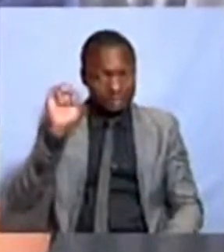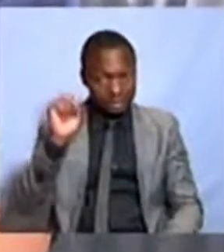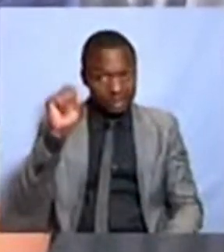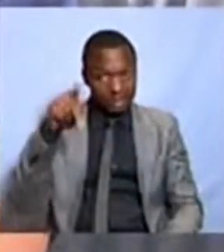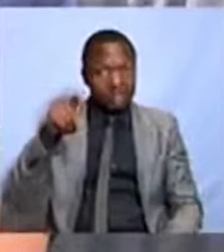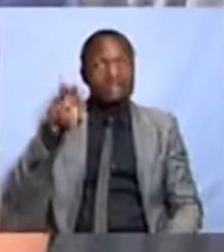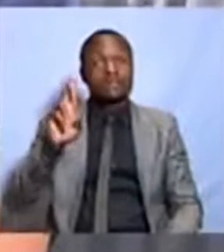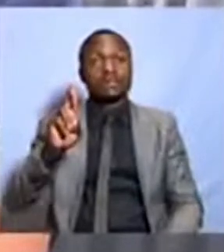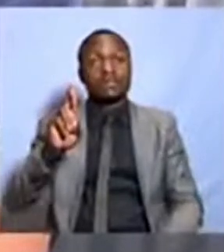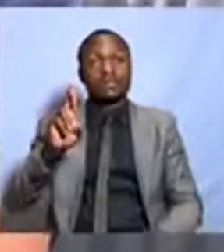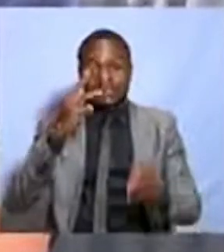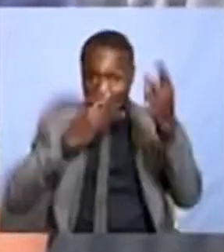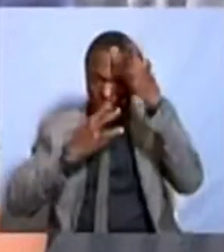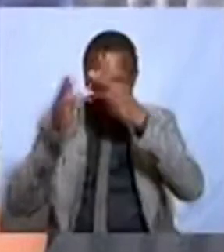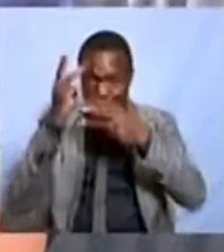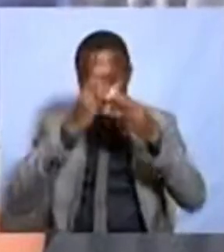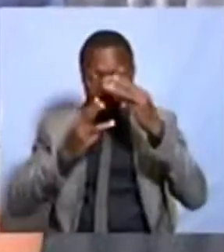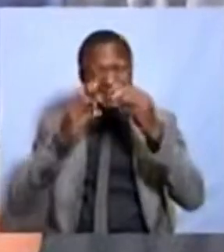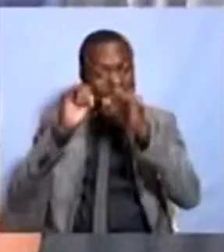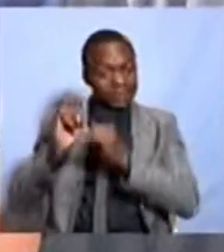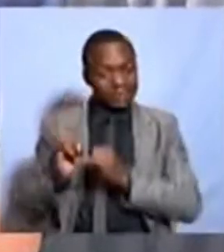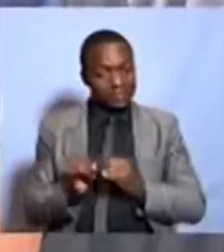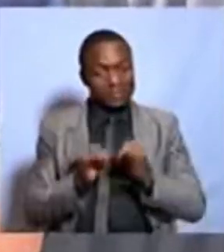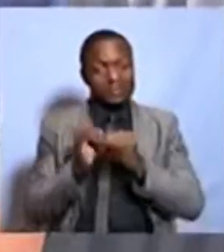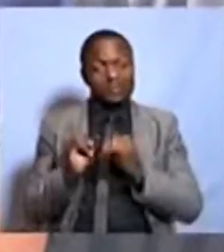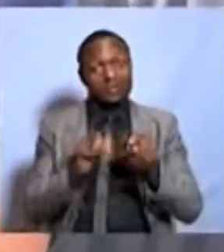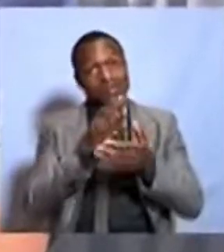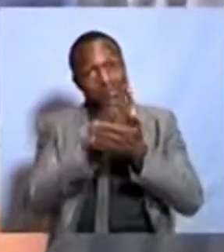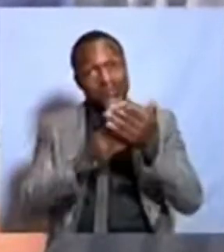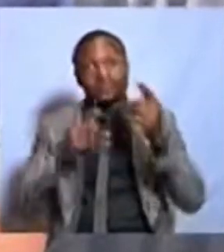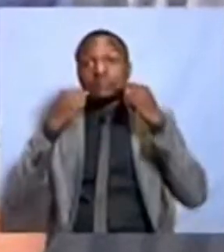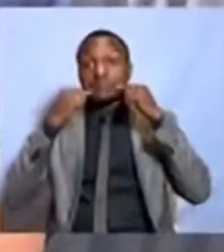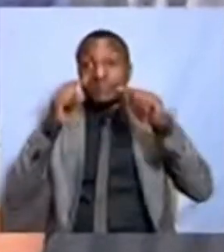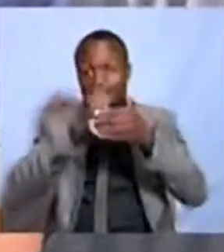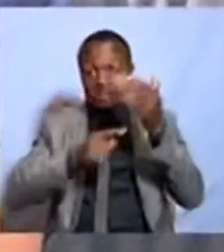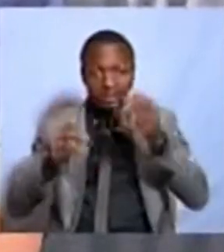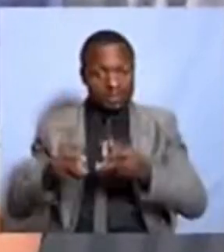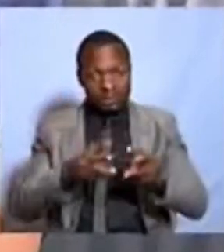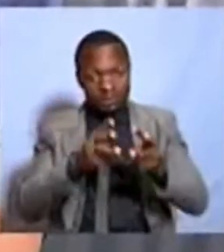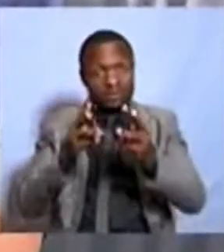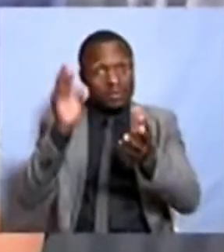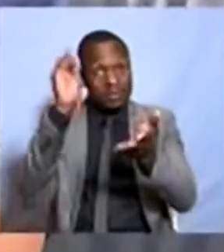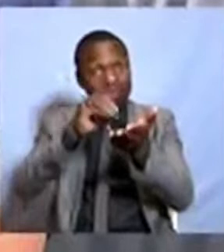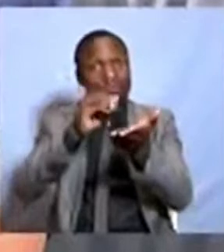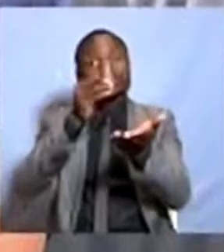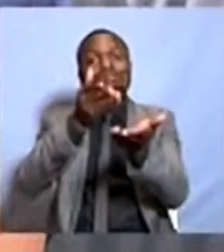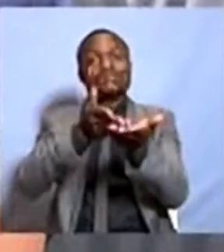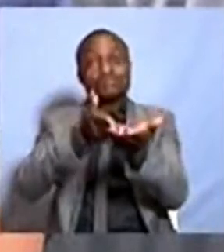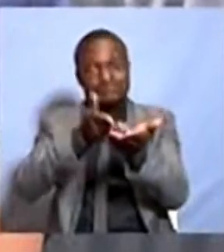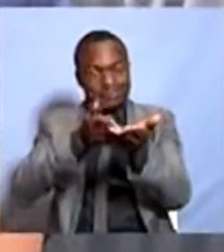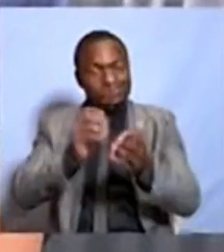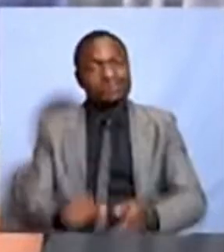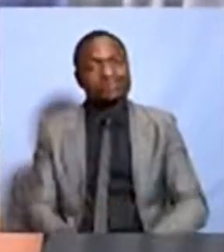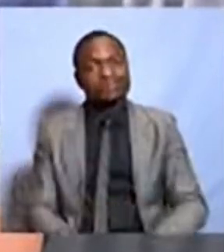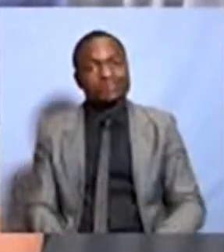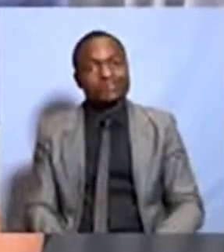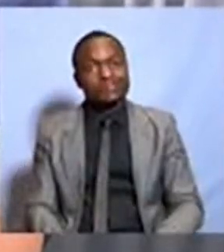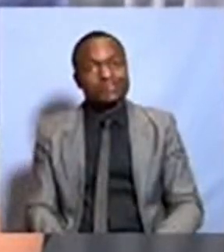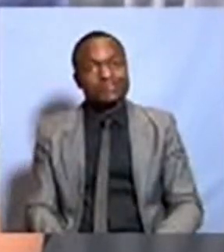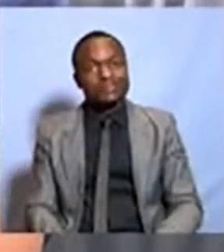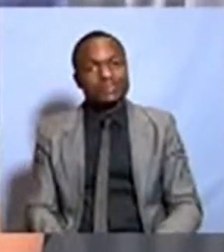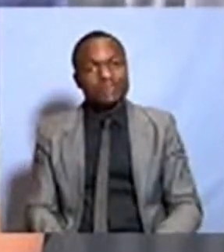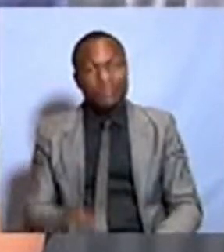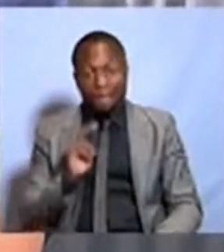is the actual implementation of some of these pronouncements. What measures are we putting in place? So